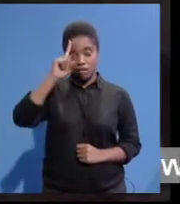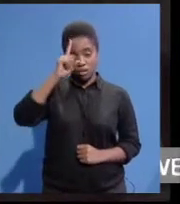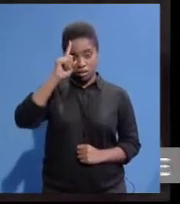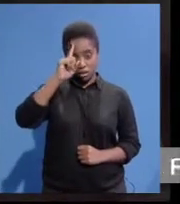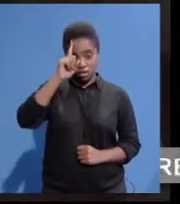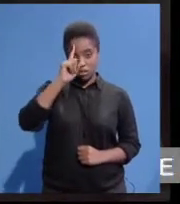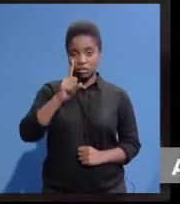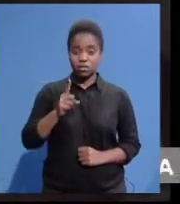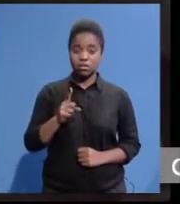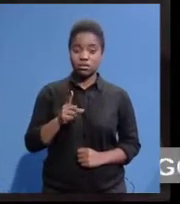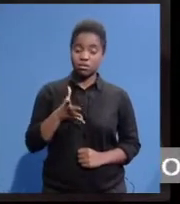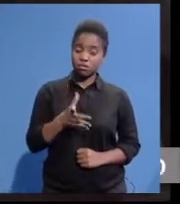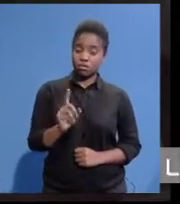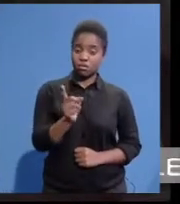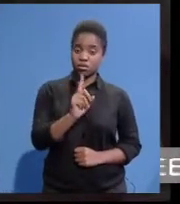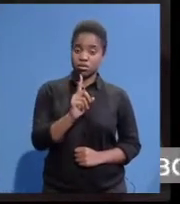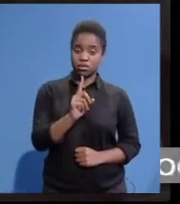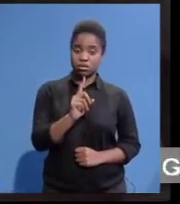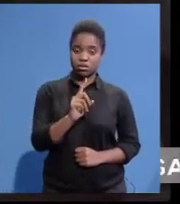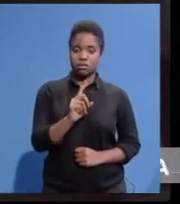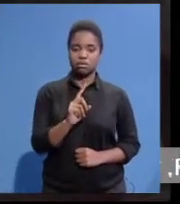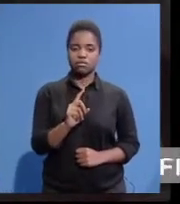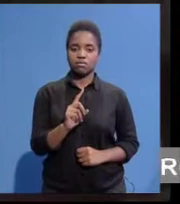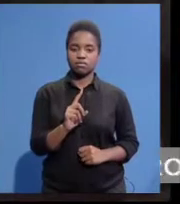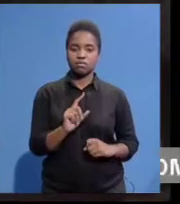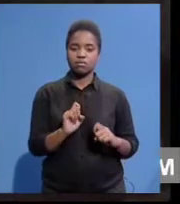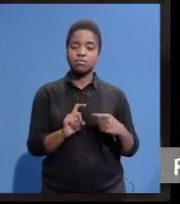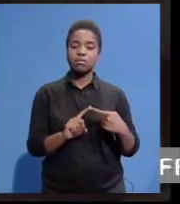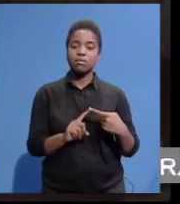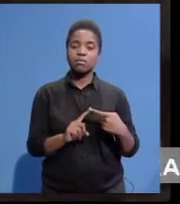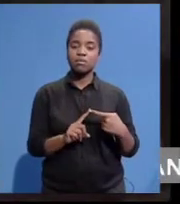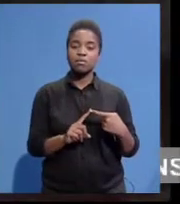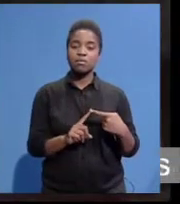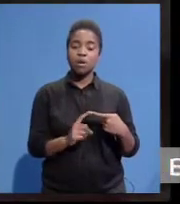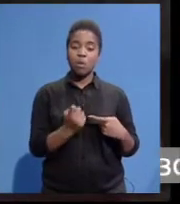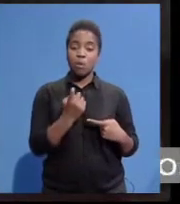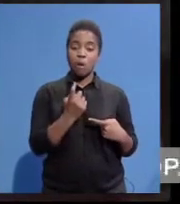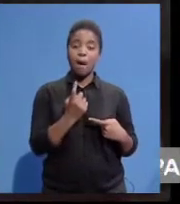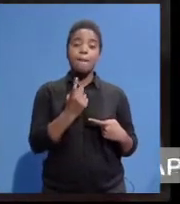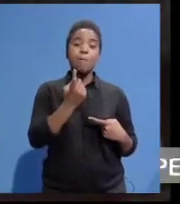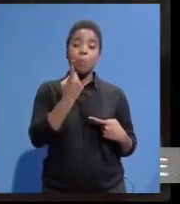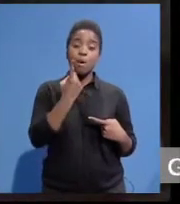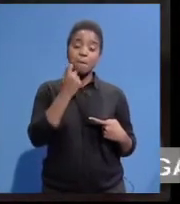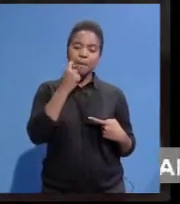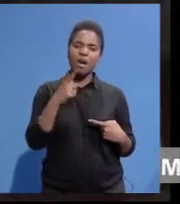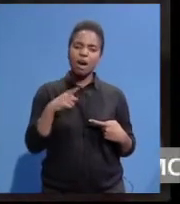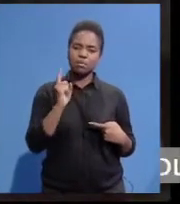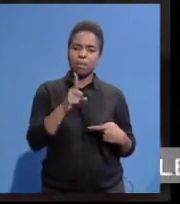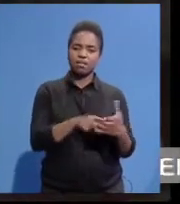want the franchise on the basis of one man, one vote. They want political